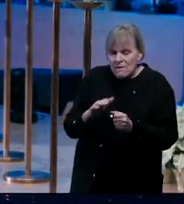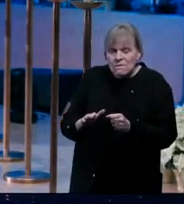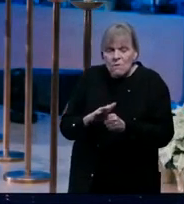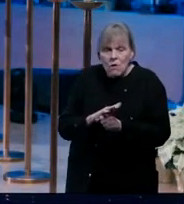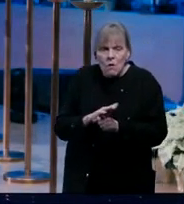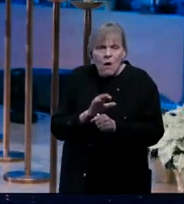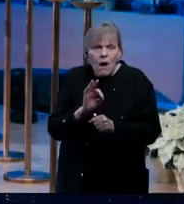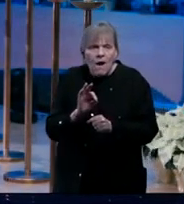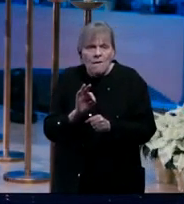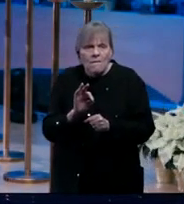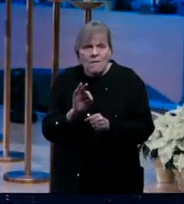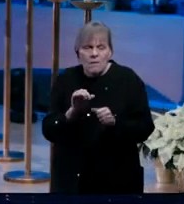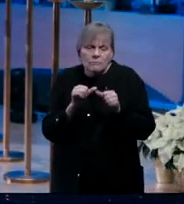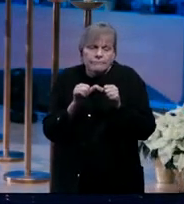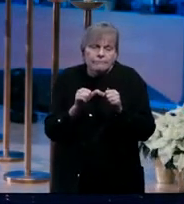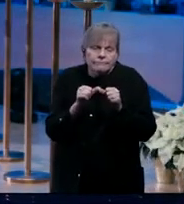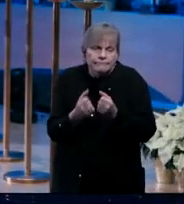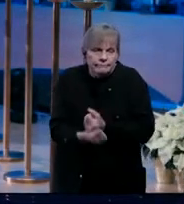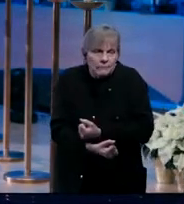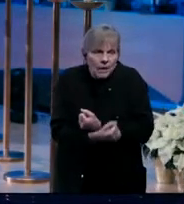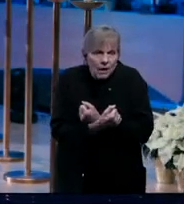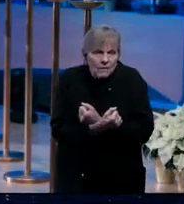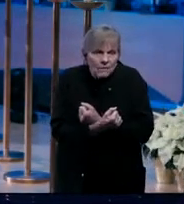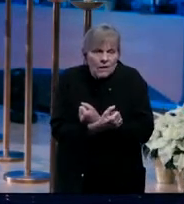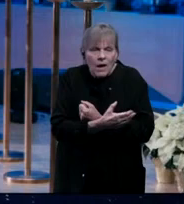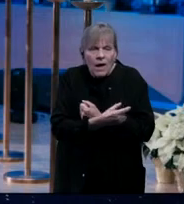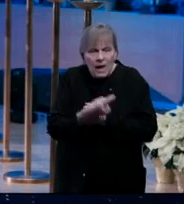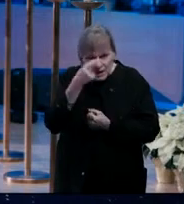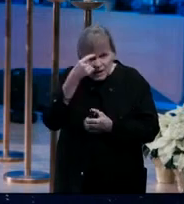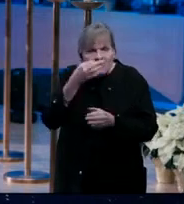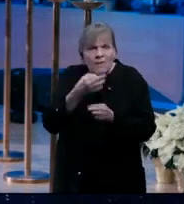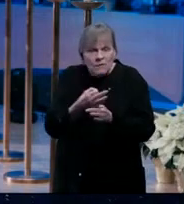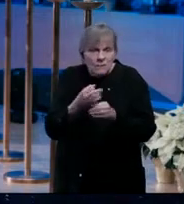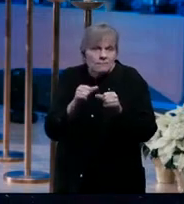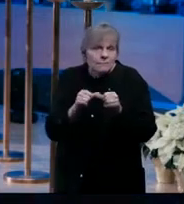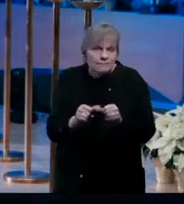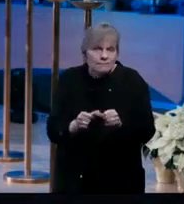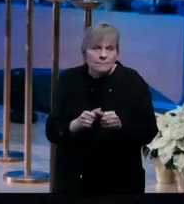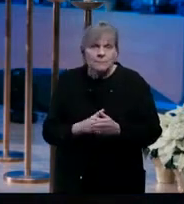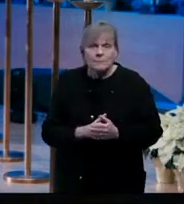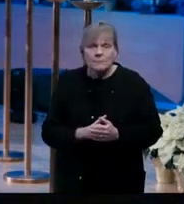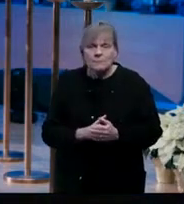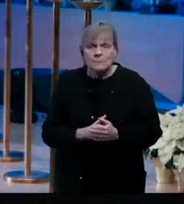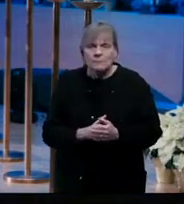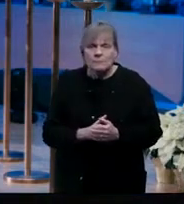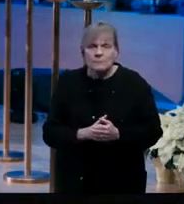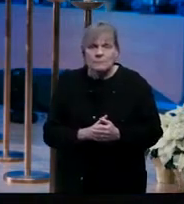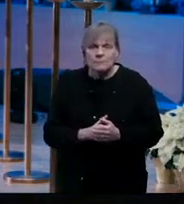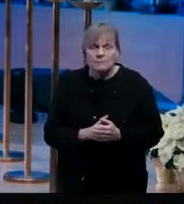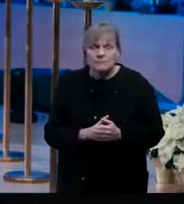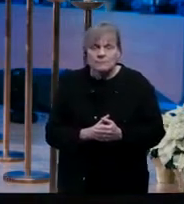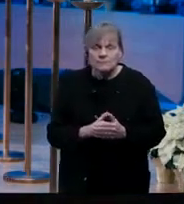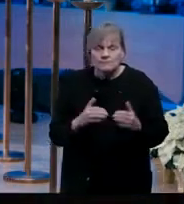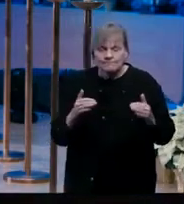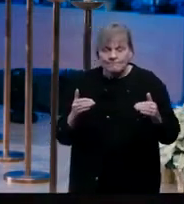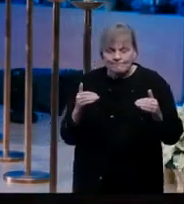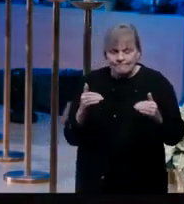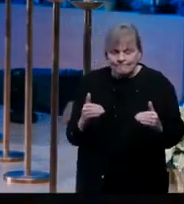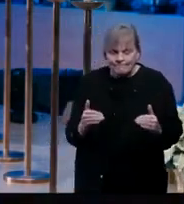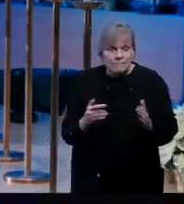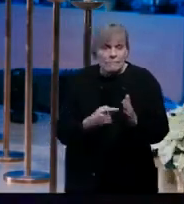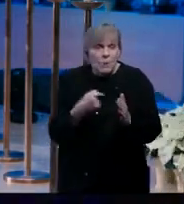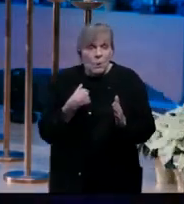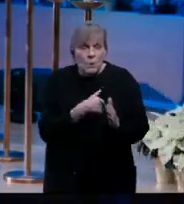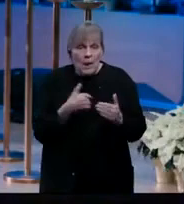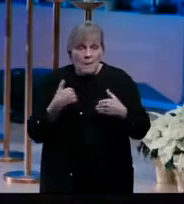of unfailing love and faithfulness. We've all had people in our lives that have failed at being